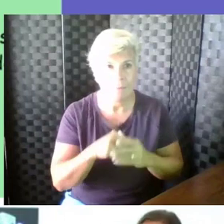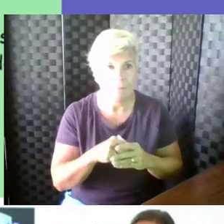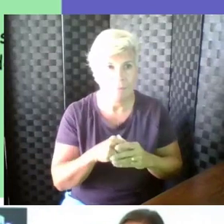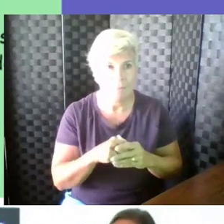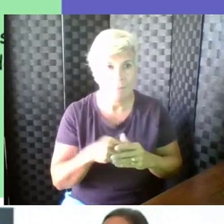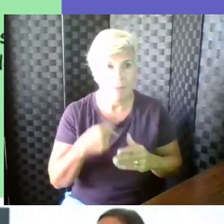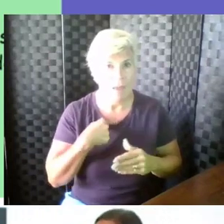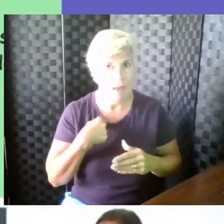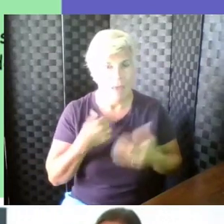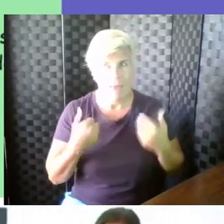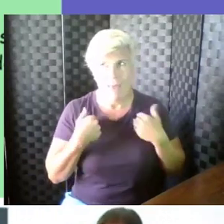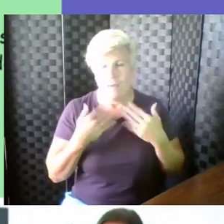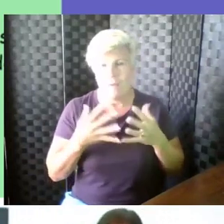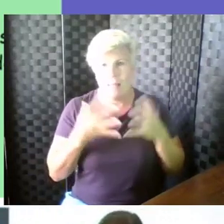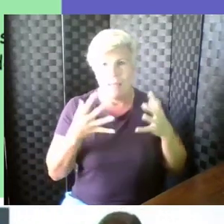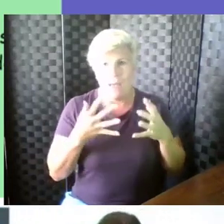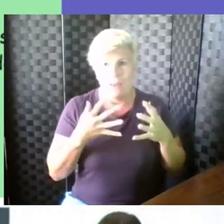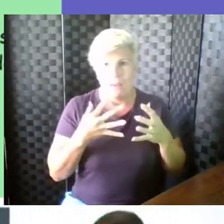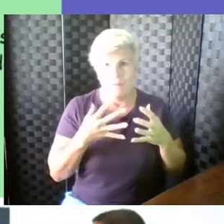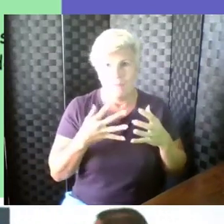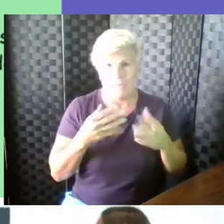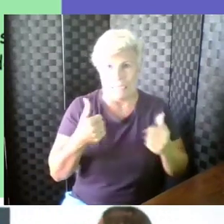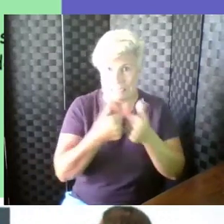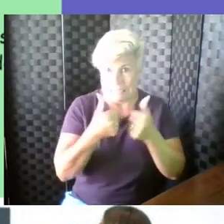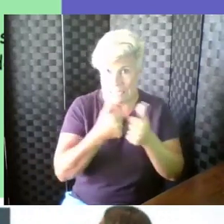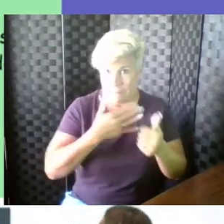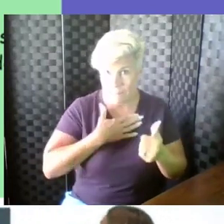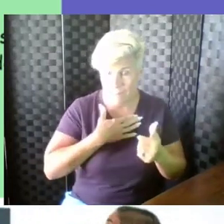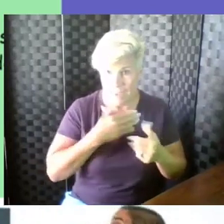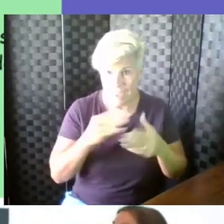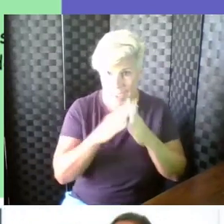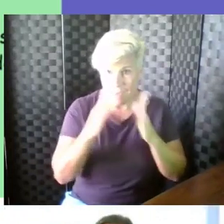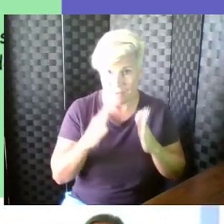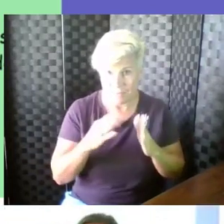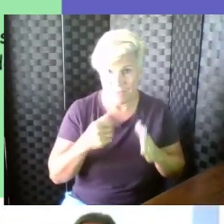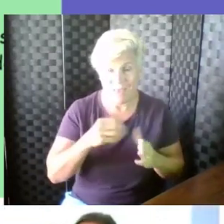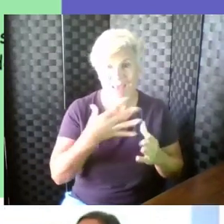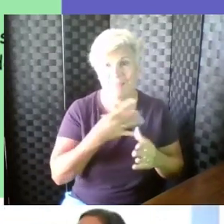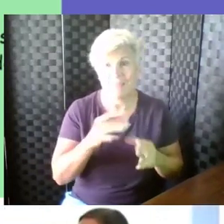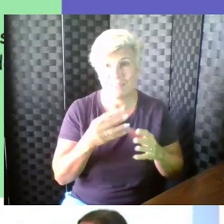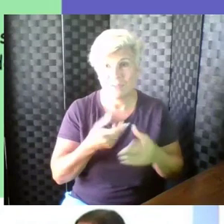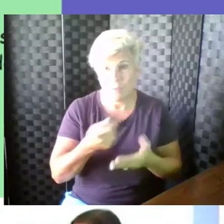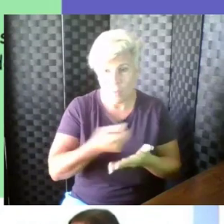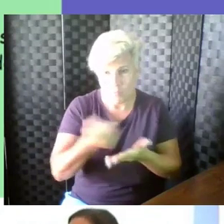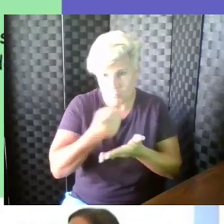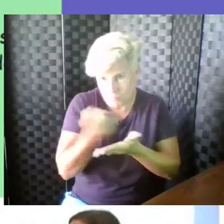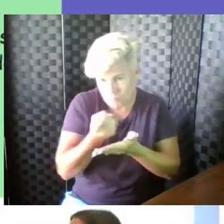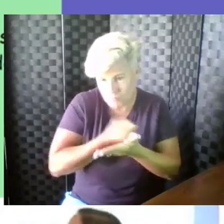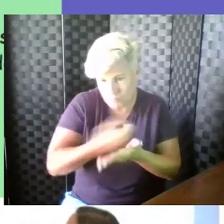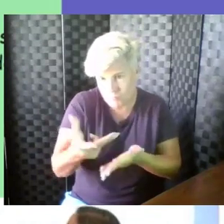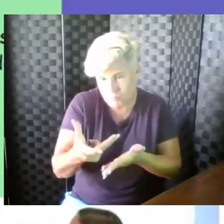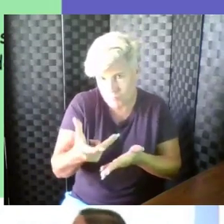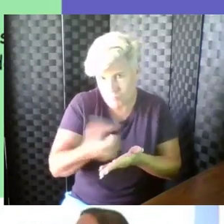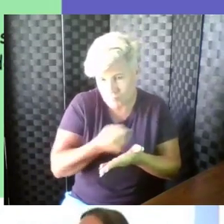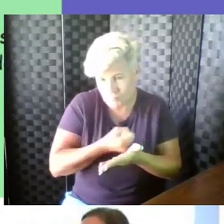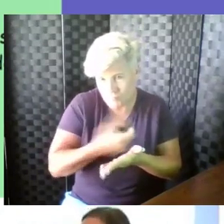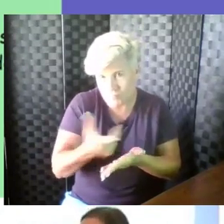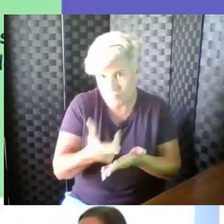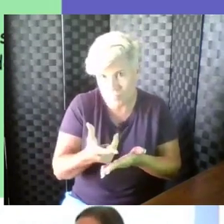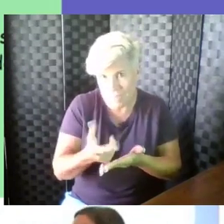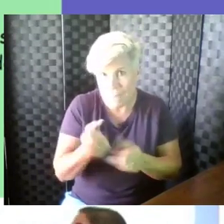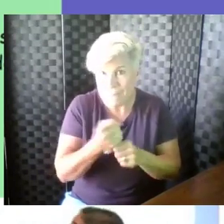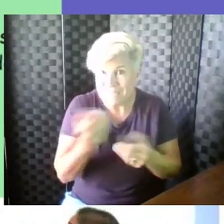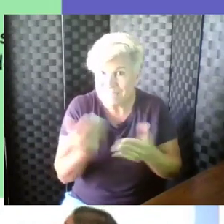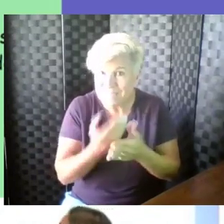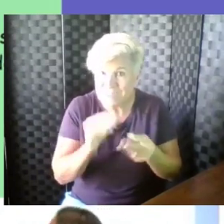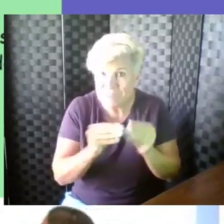don't know about you, but I have a lot of old board games around my house. And one of the things that I like to do is roll the dice. So to make some new numbers